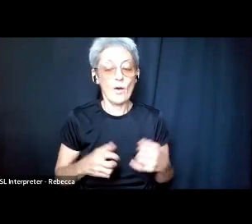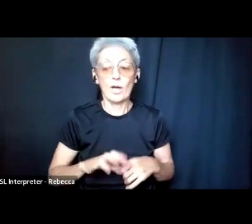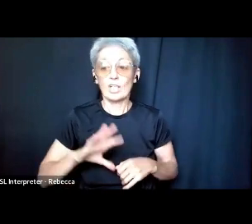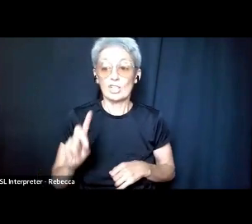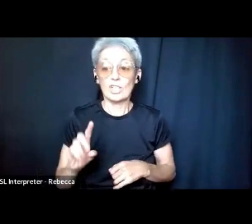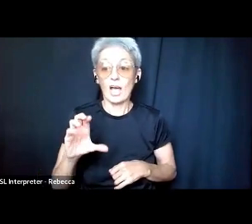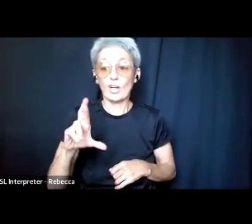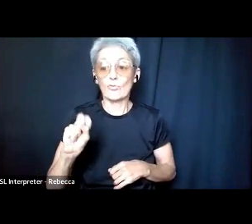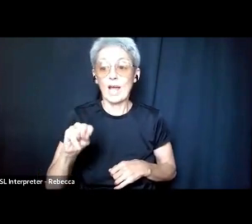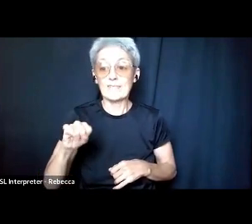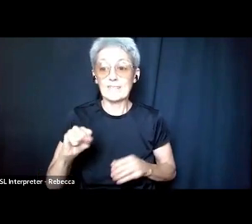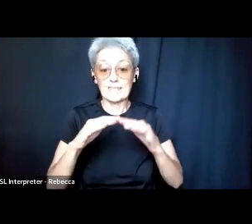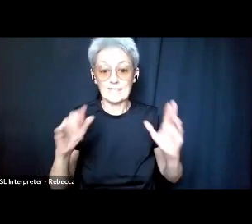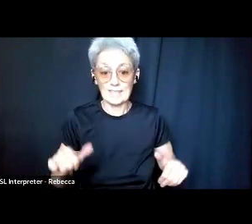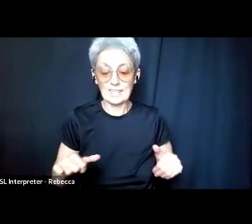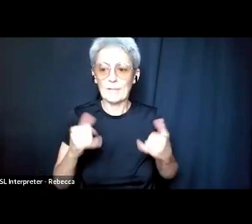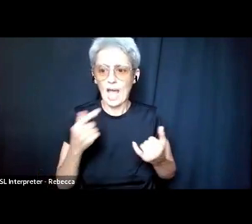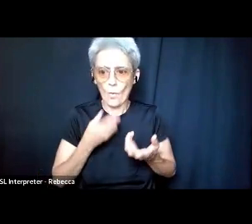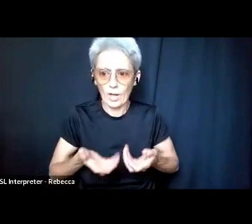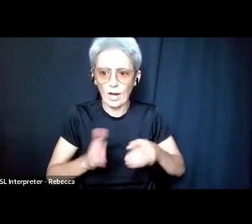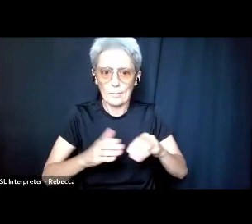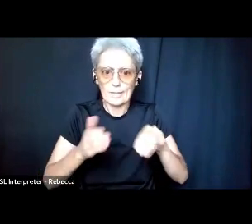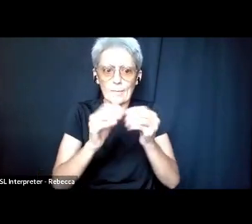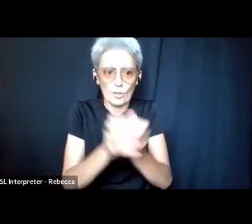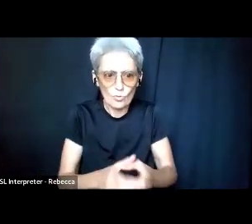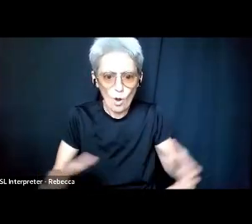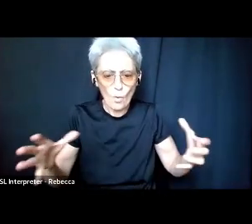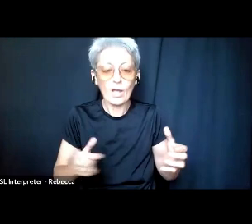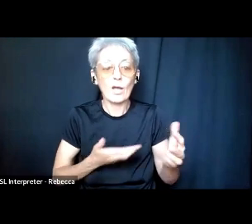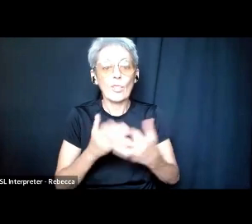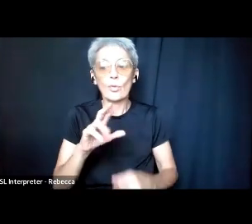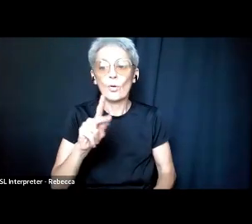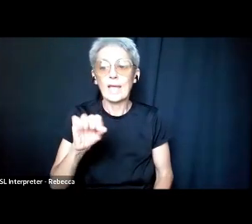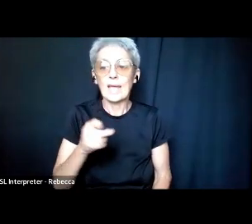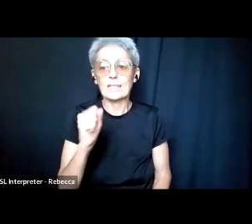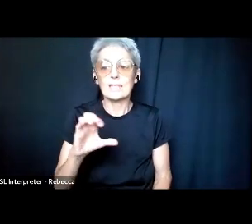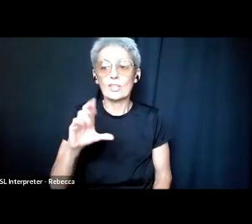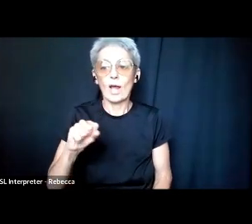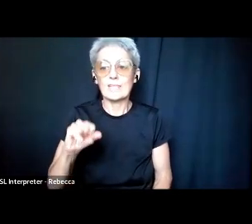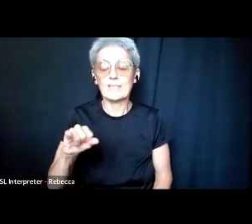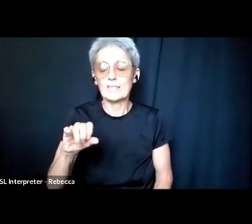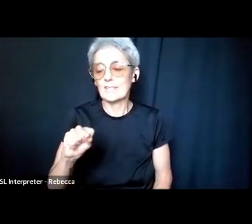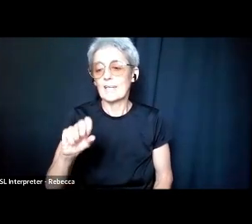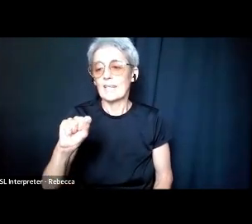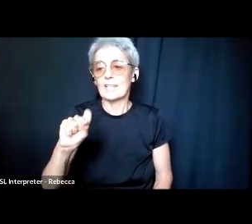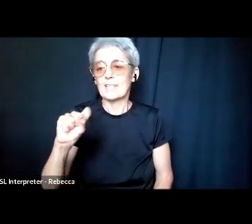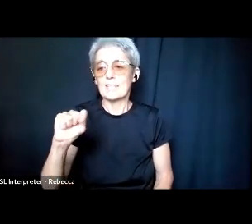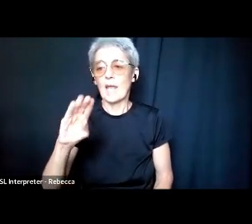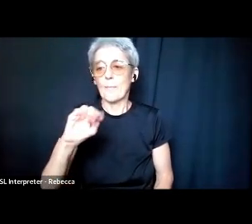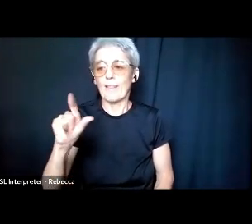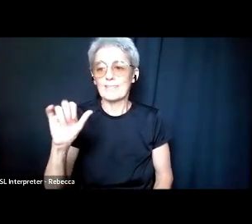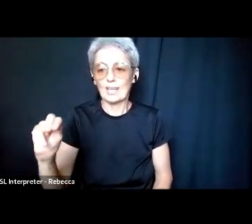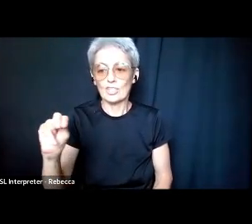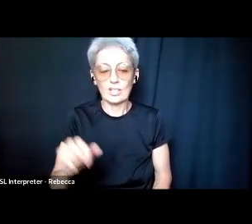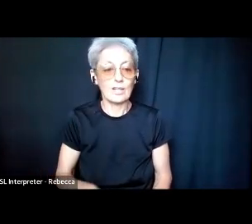system through kids crisis stabilization. We have mobile providers, we have 988, we